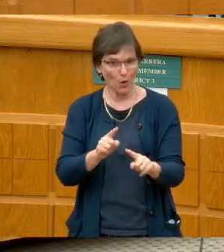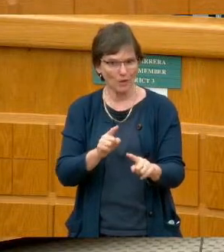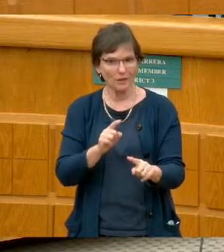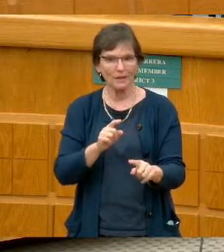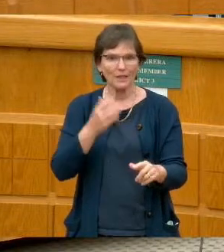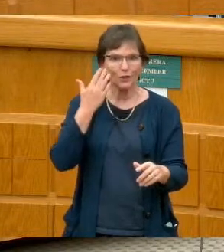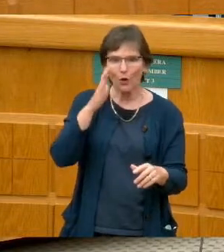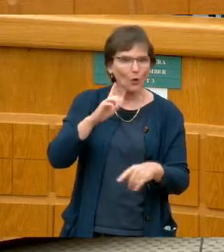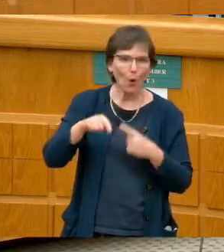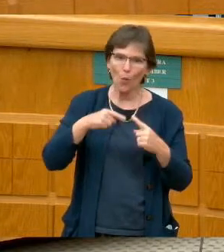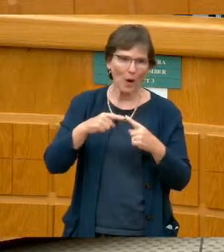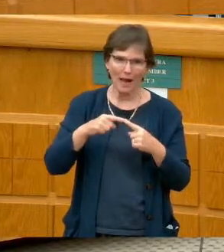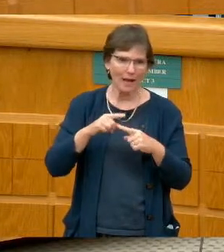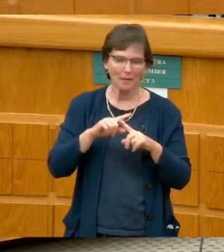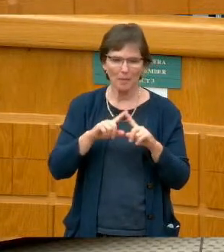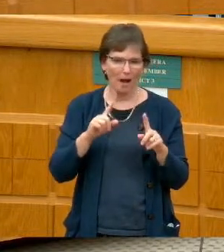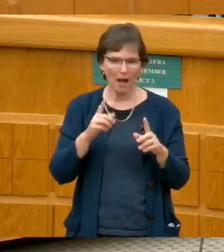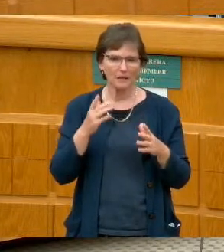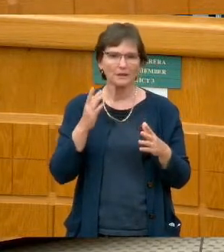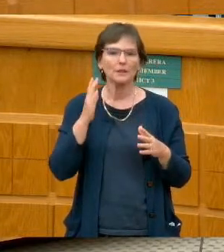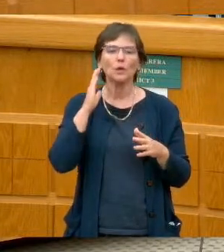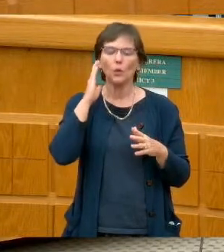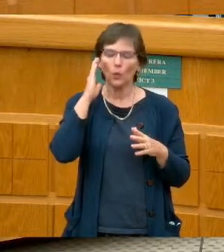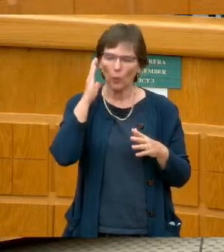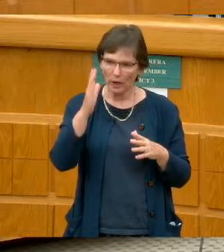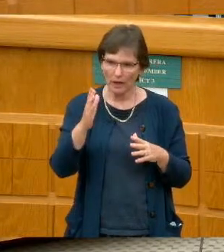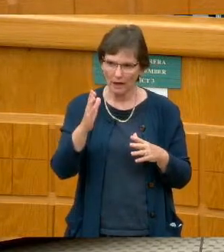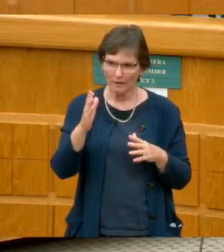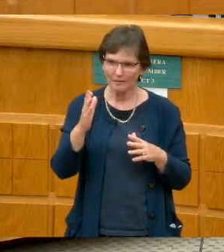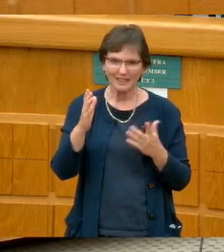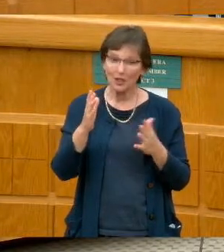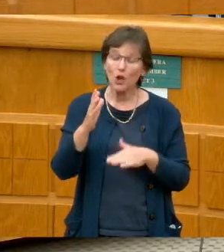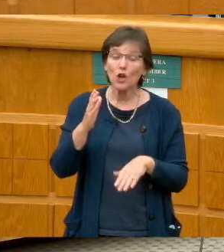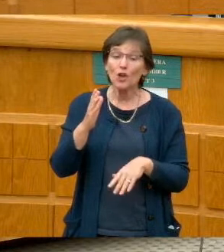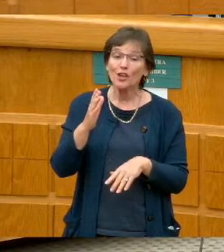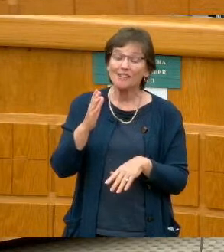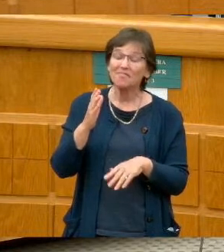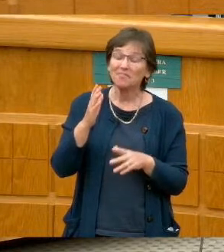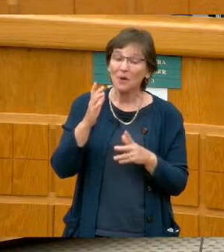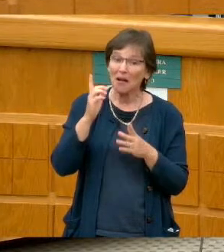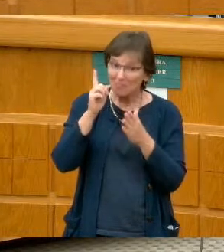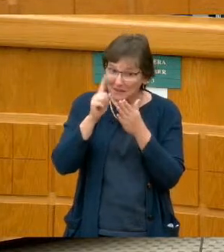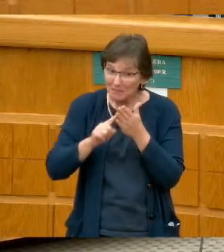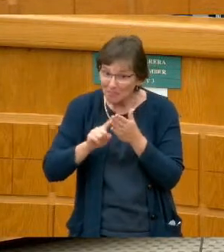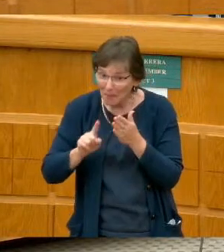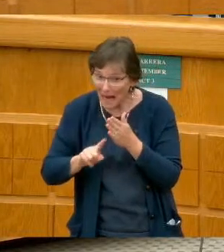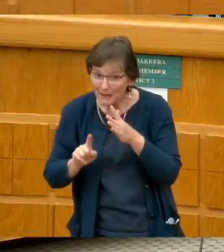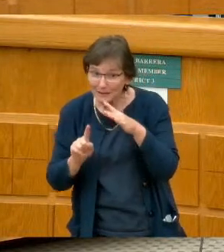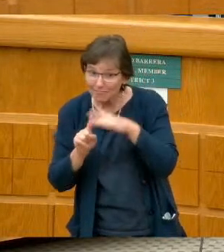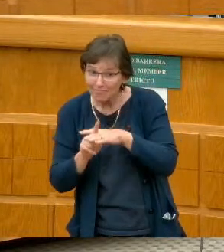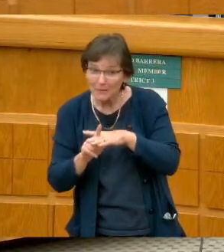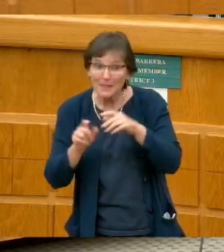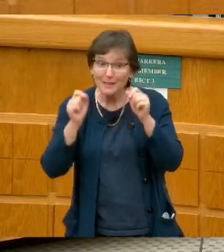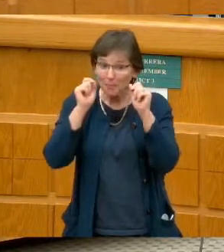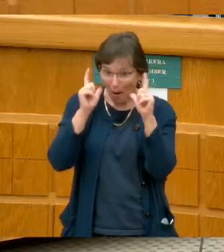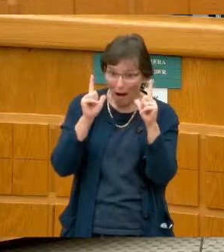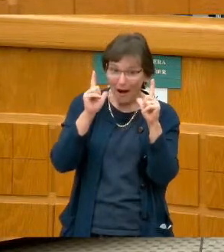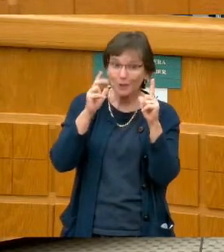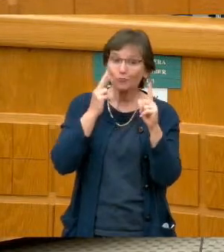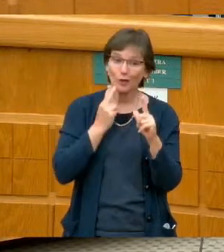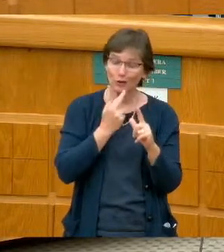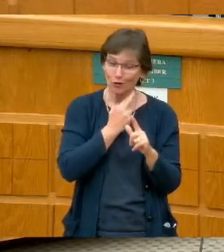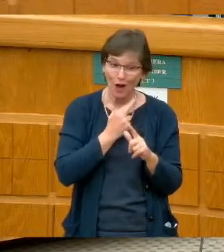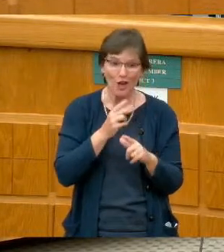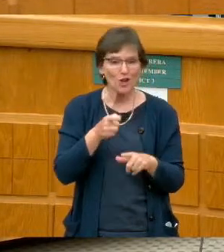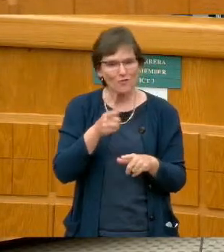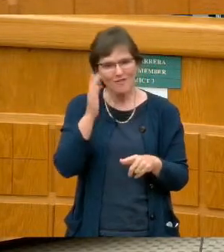out, well, they're going to be making inspections the next 3 or 4 days. You never know when they're going to be coming by, but we do want to say thank you, and we'll